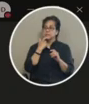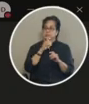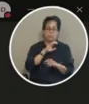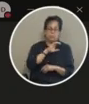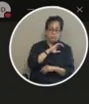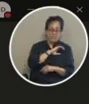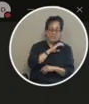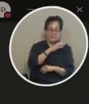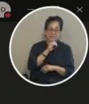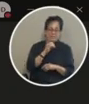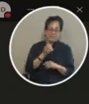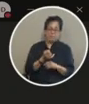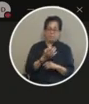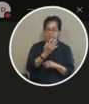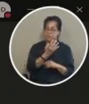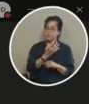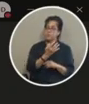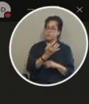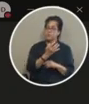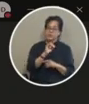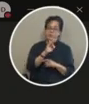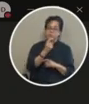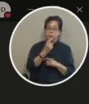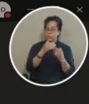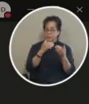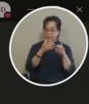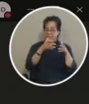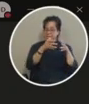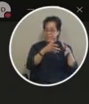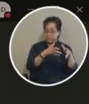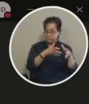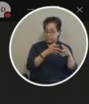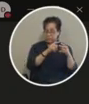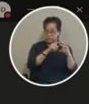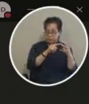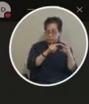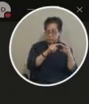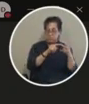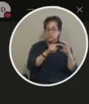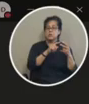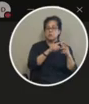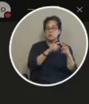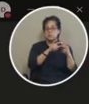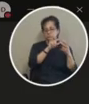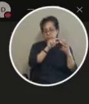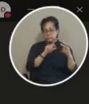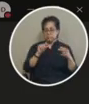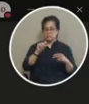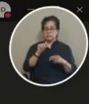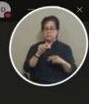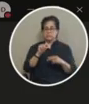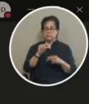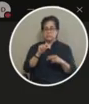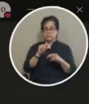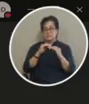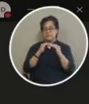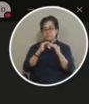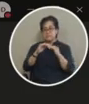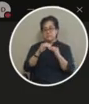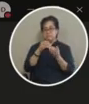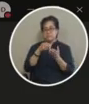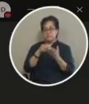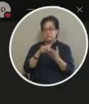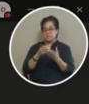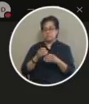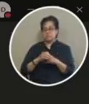and fire, and then if there's anything left over on those to go to the rate stabilization fund. Can